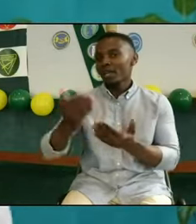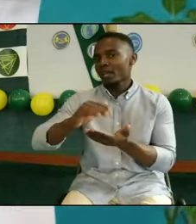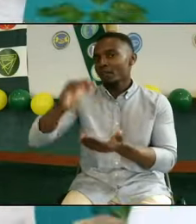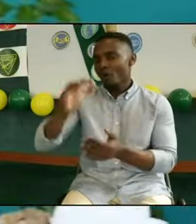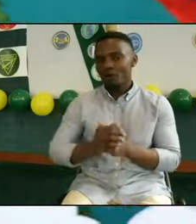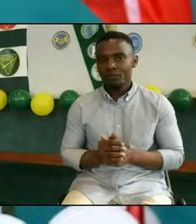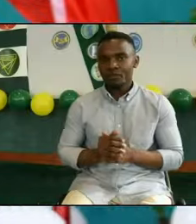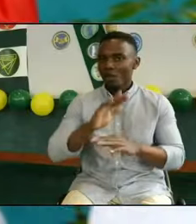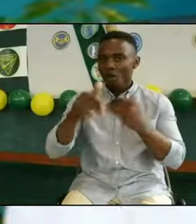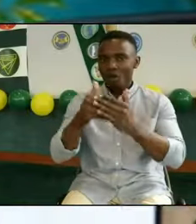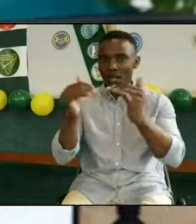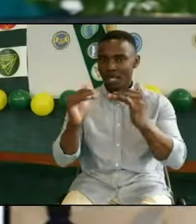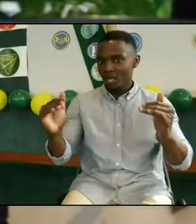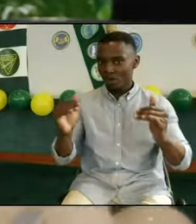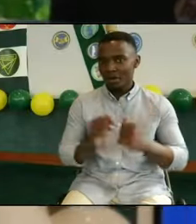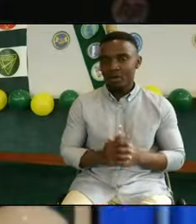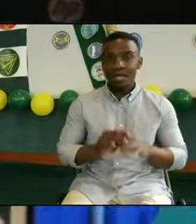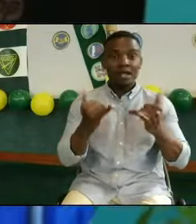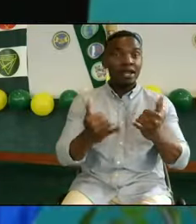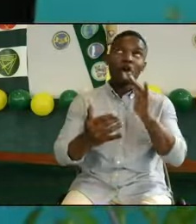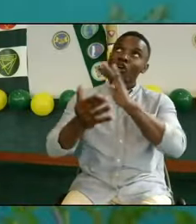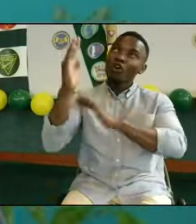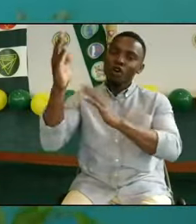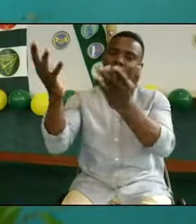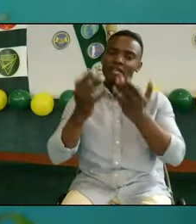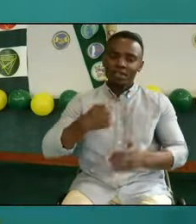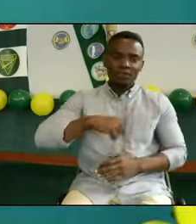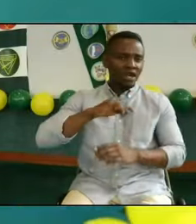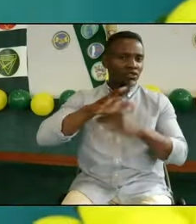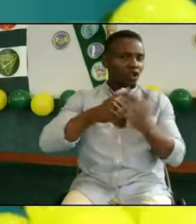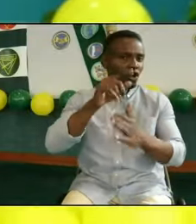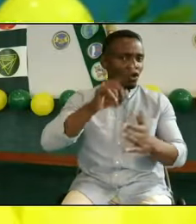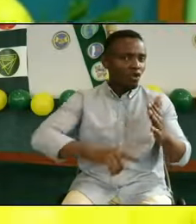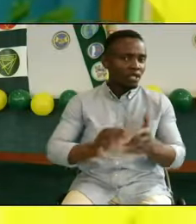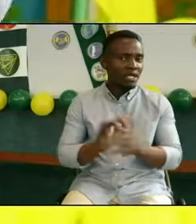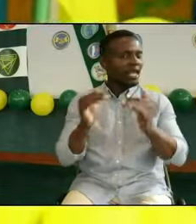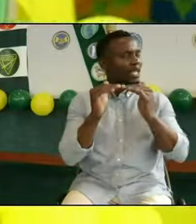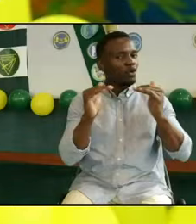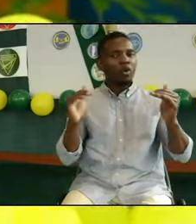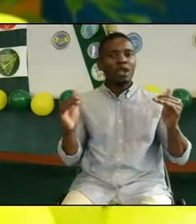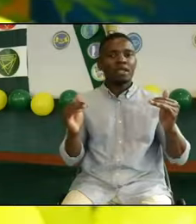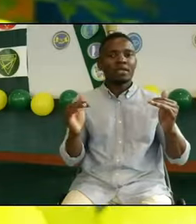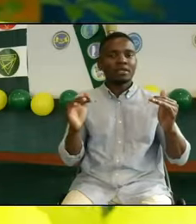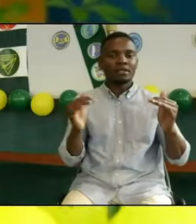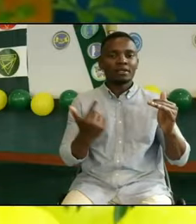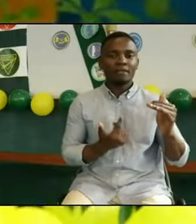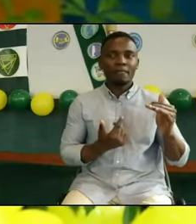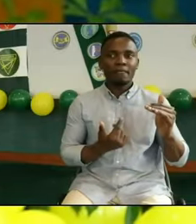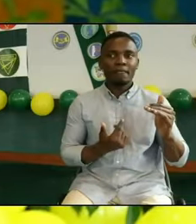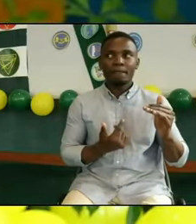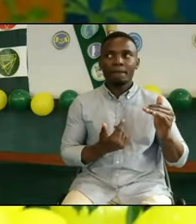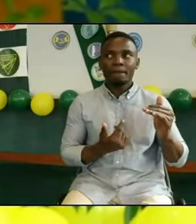I want you to know is that one thing God has given all of us equally, as human beings and as his children,